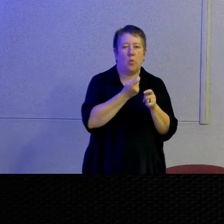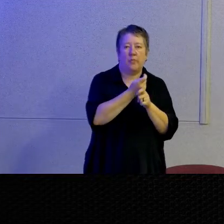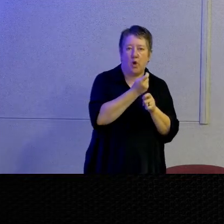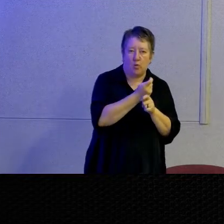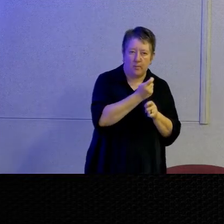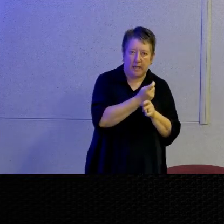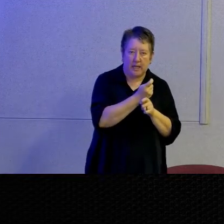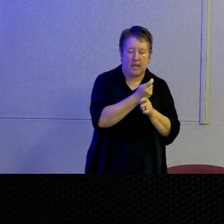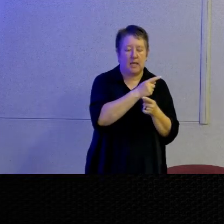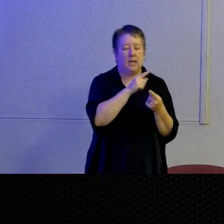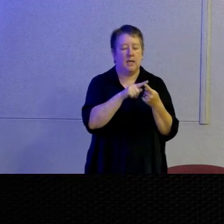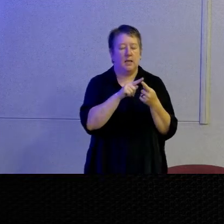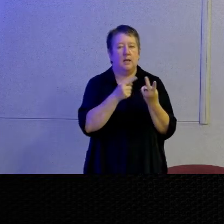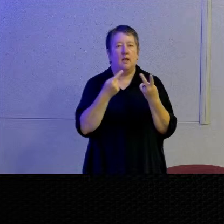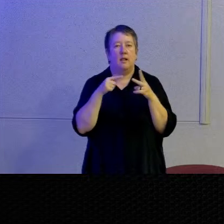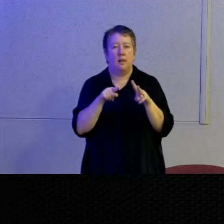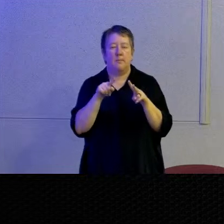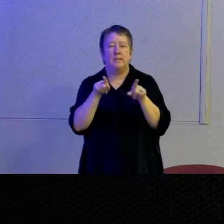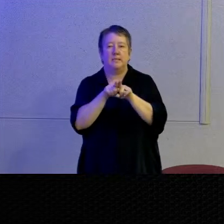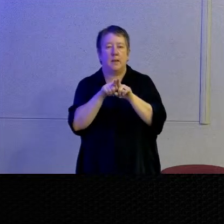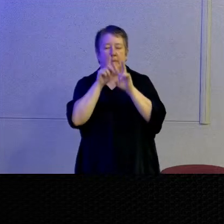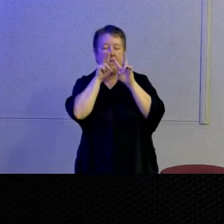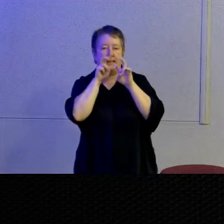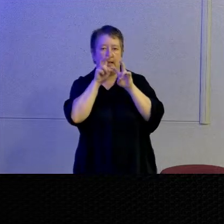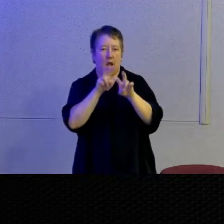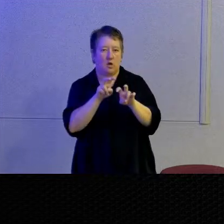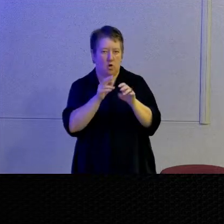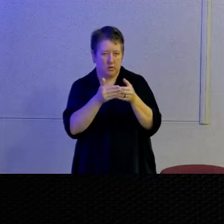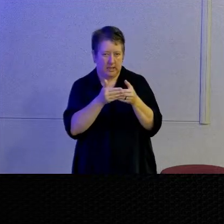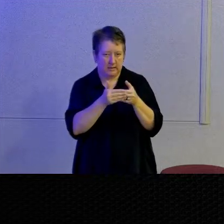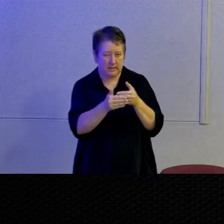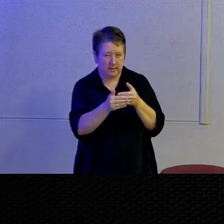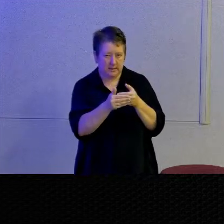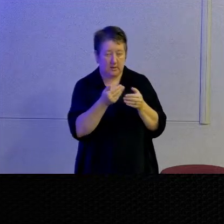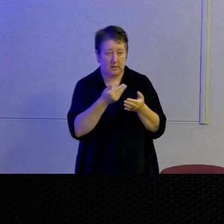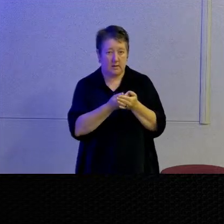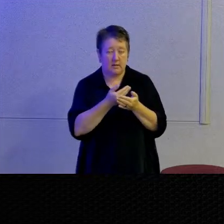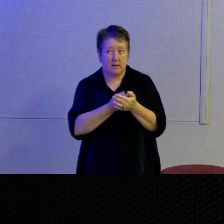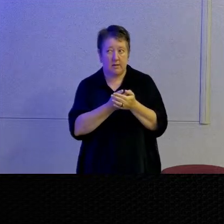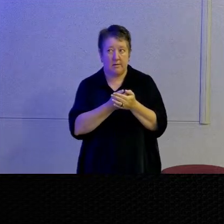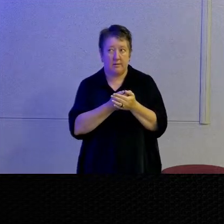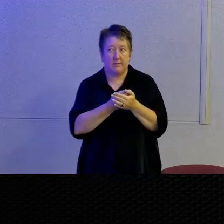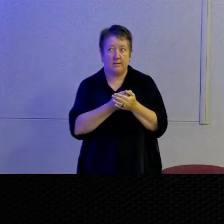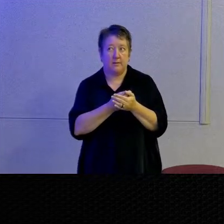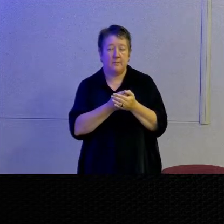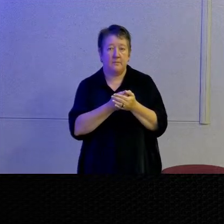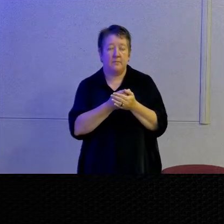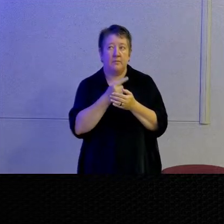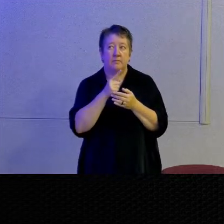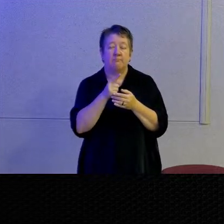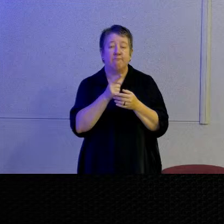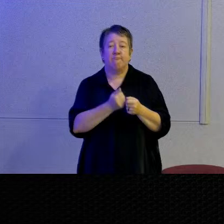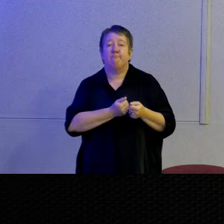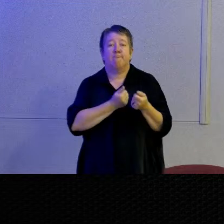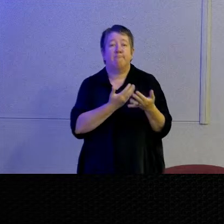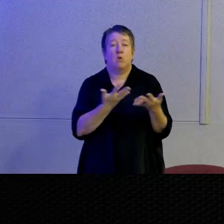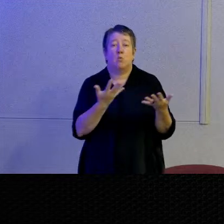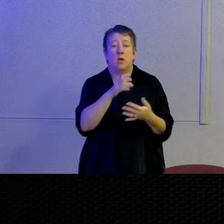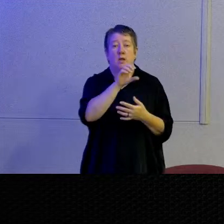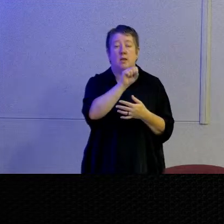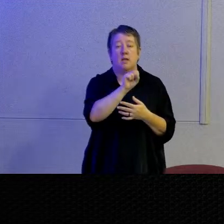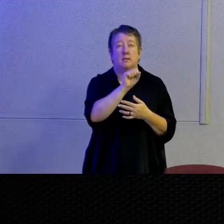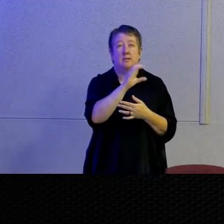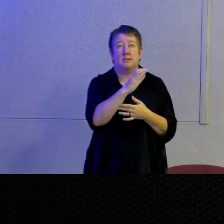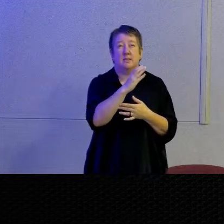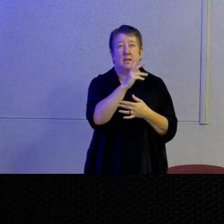and at the same time diagnostics. And in fact, this is produced in SCK in